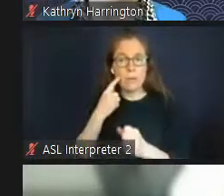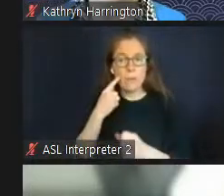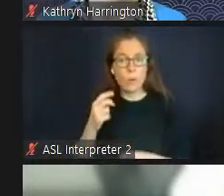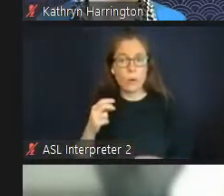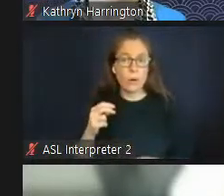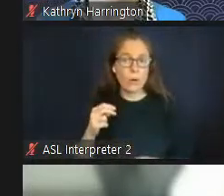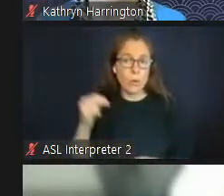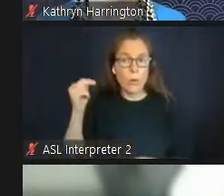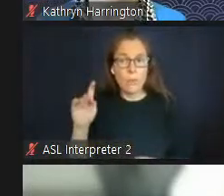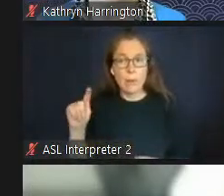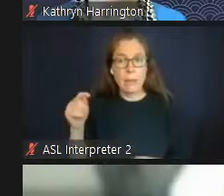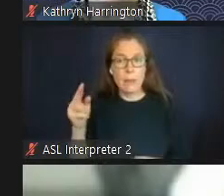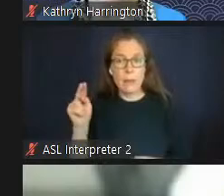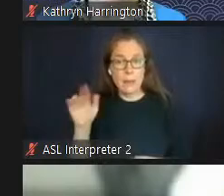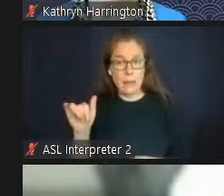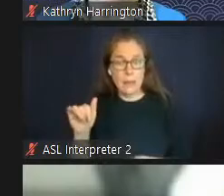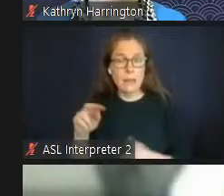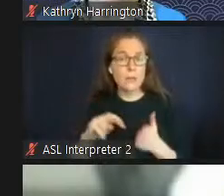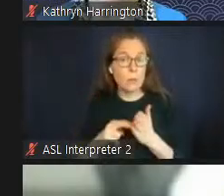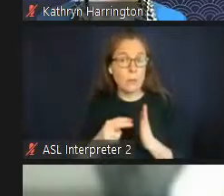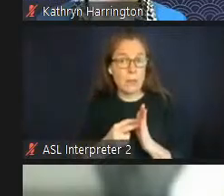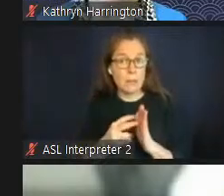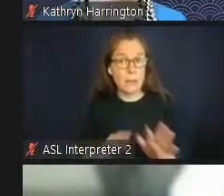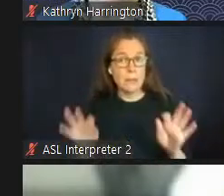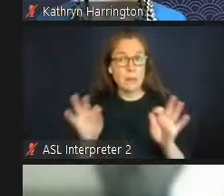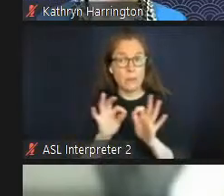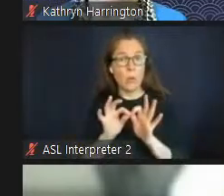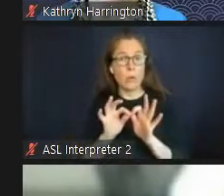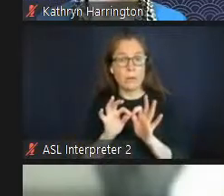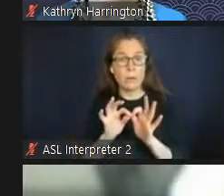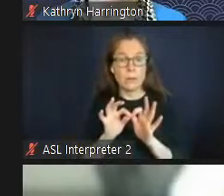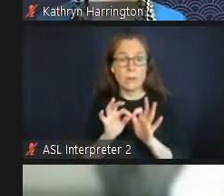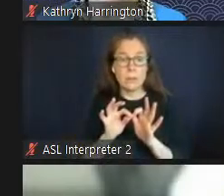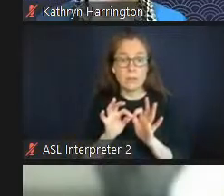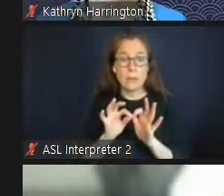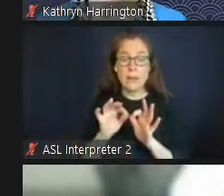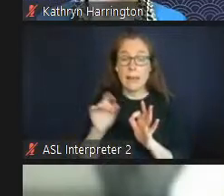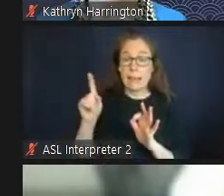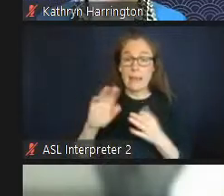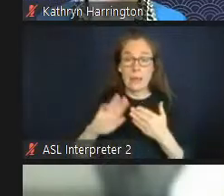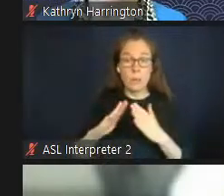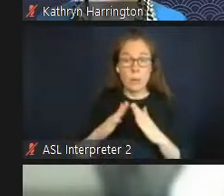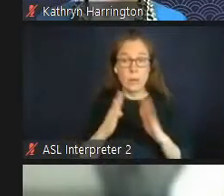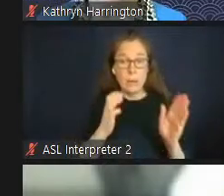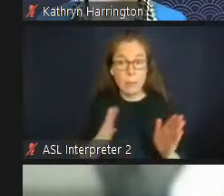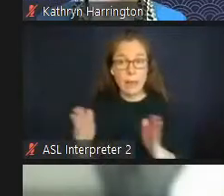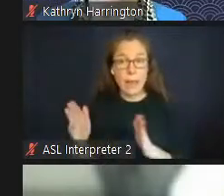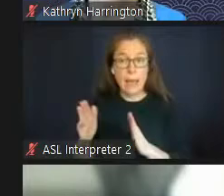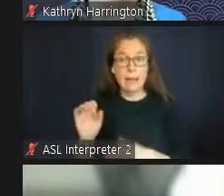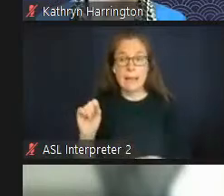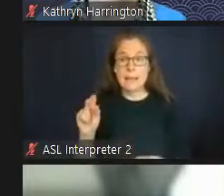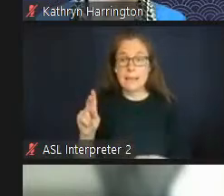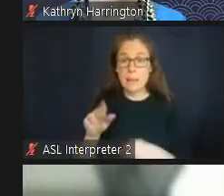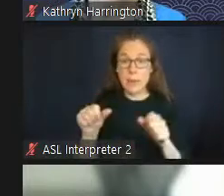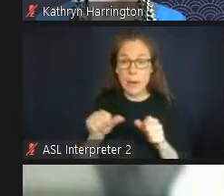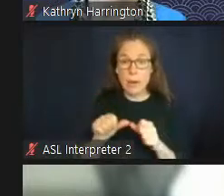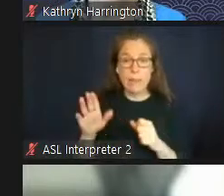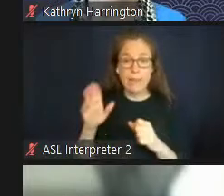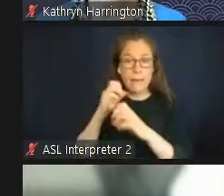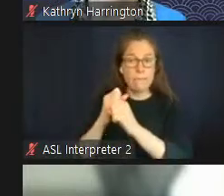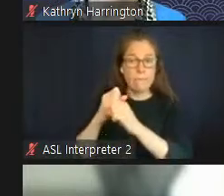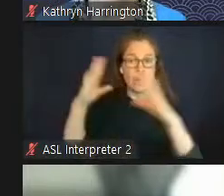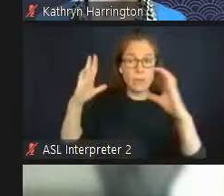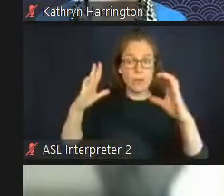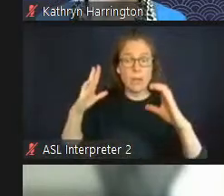that it's also important to really implementing the North Bethany Community Plan sub-area's vision of a complete and